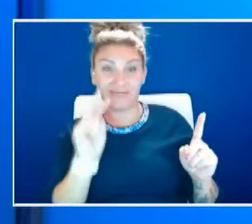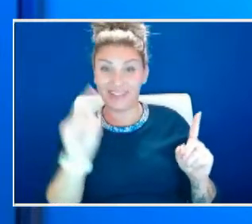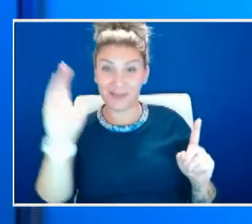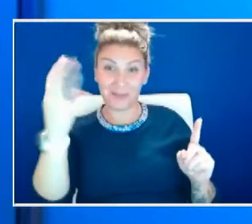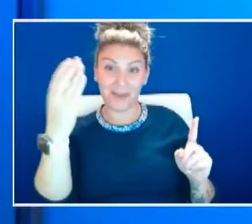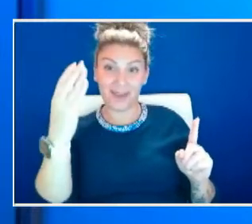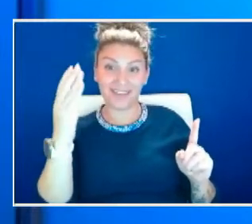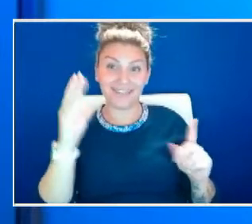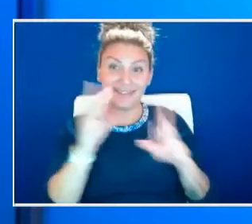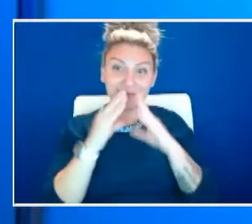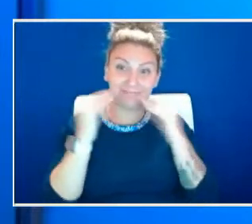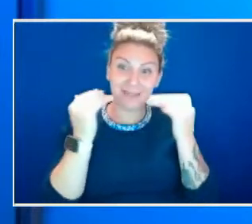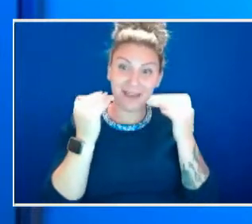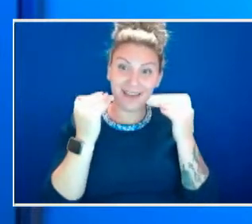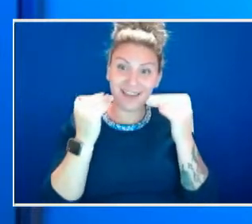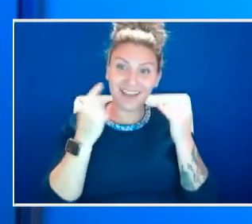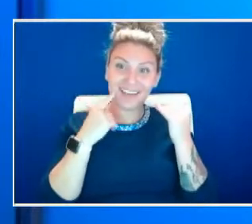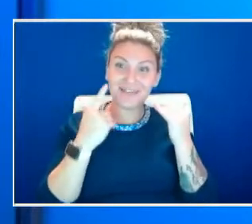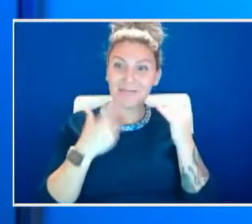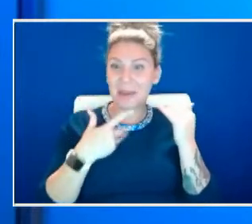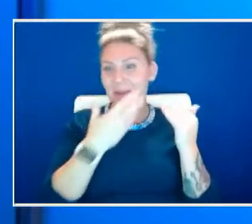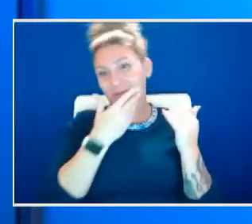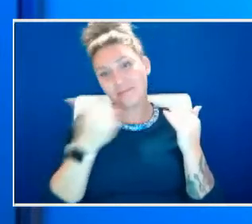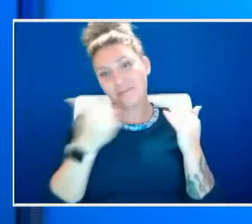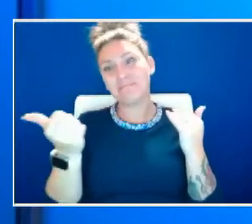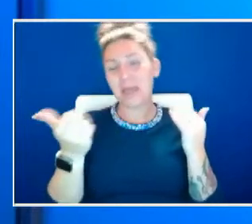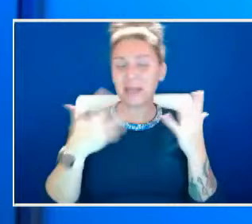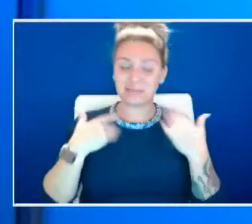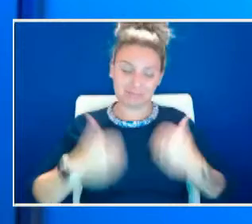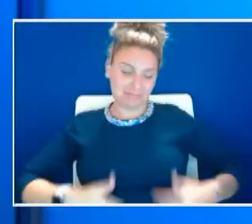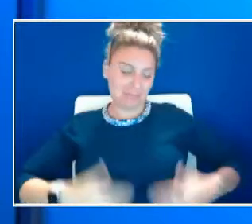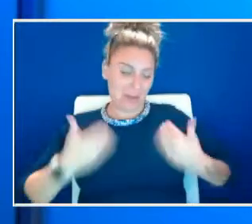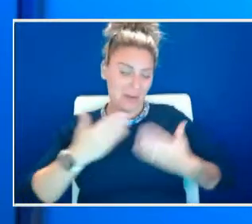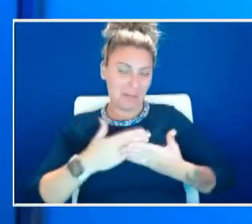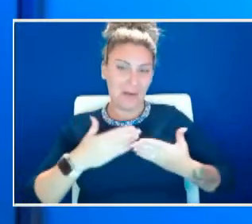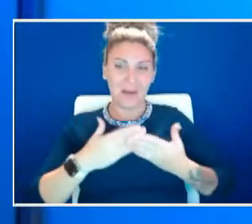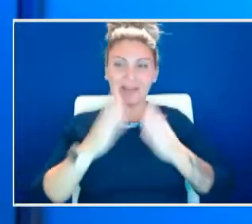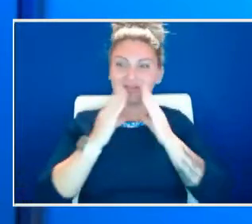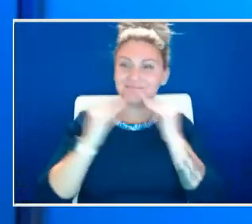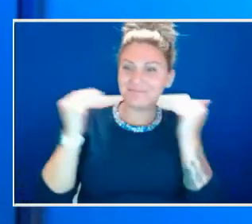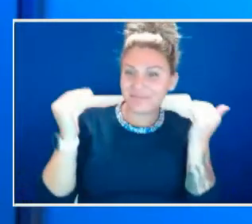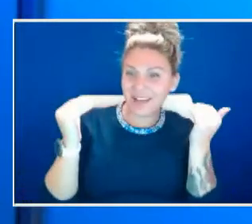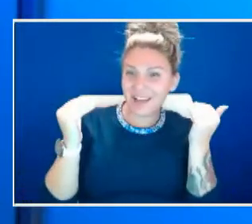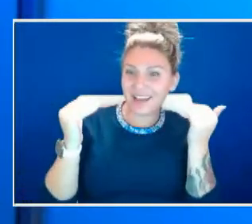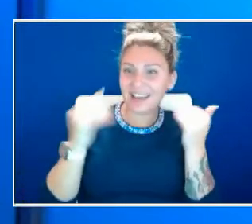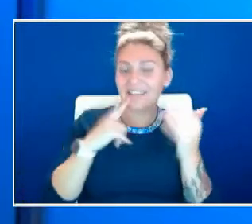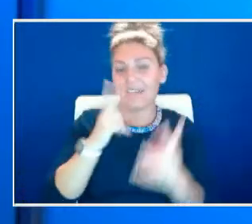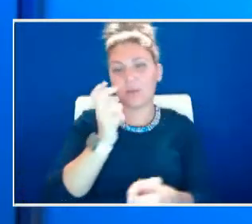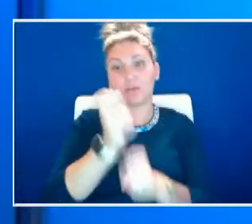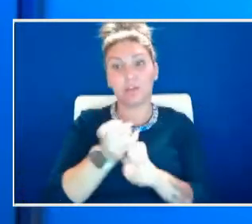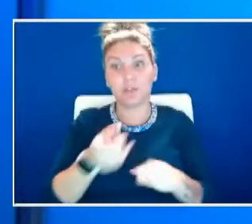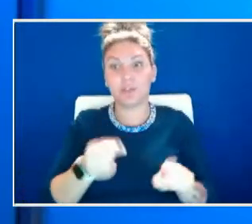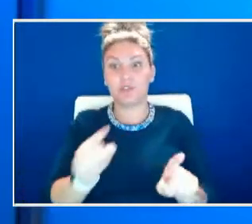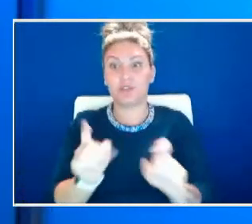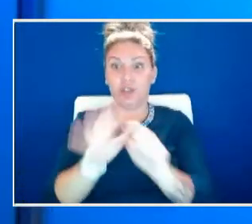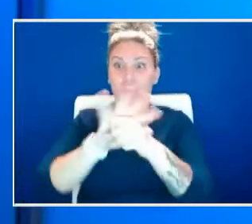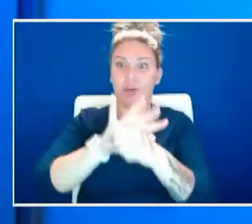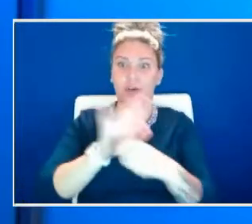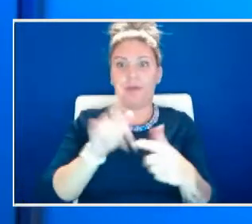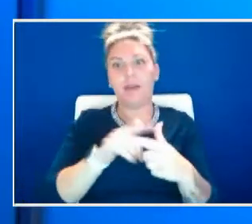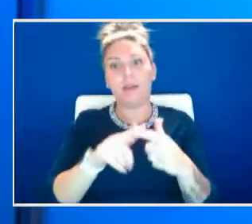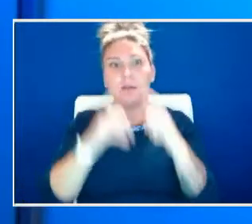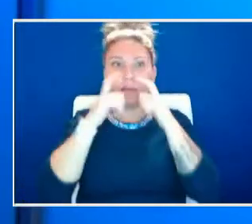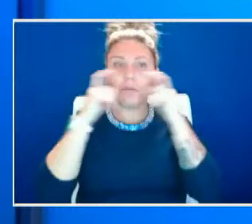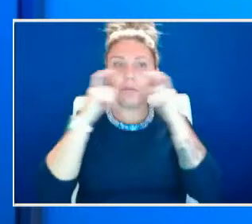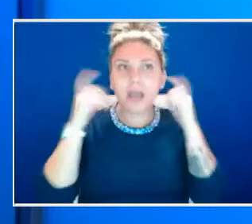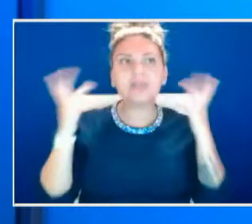my best accessory now is the smile, and then that got so hard during COVID, because then we got the mask on. And it's like, I